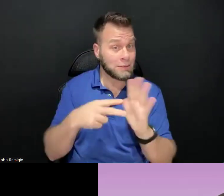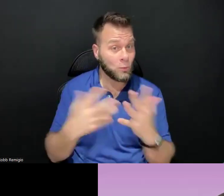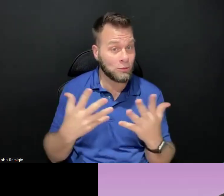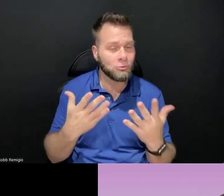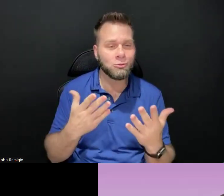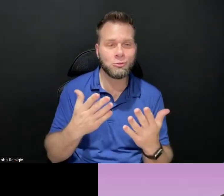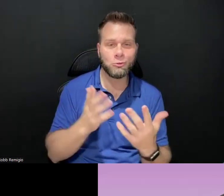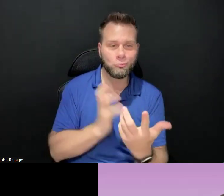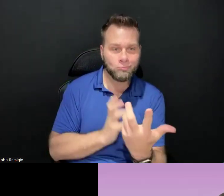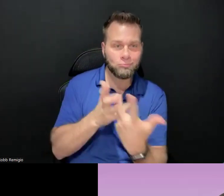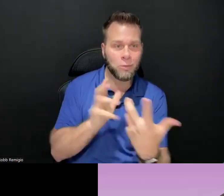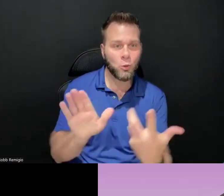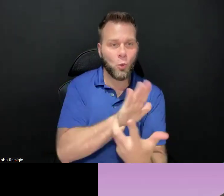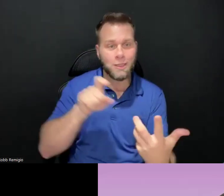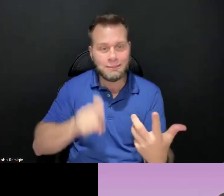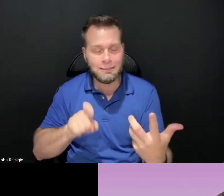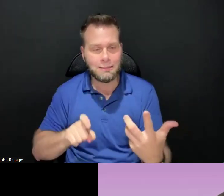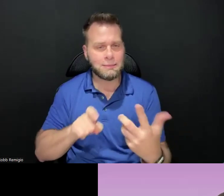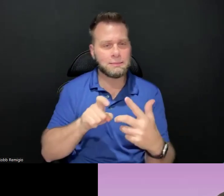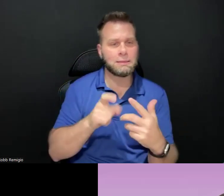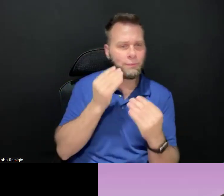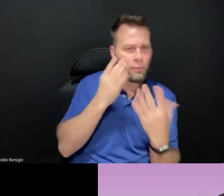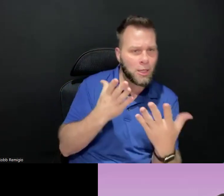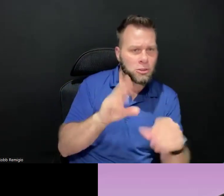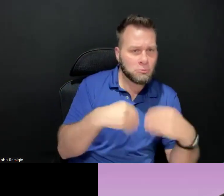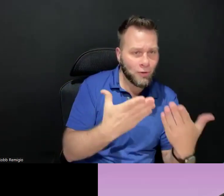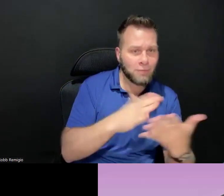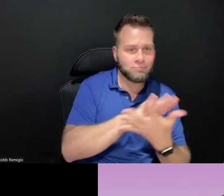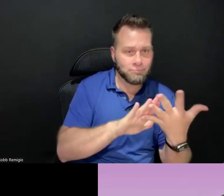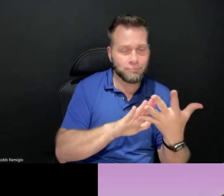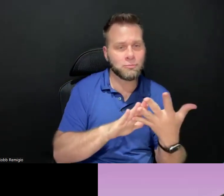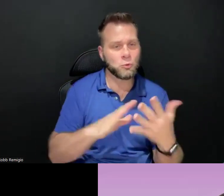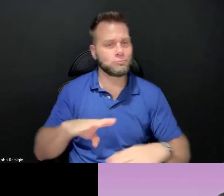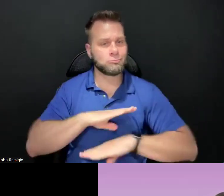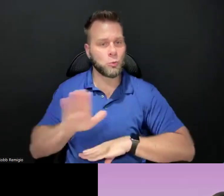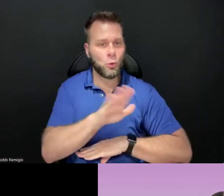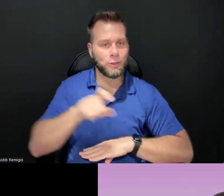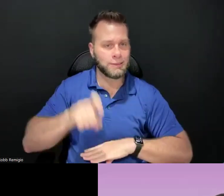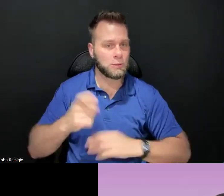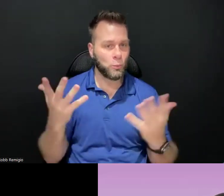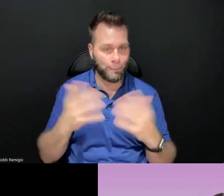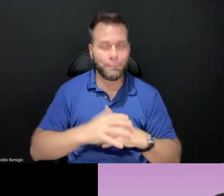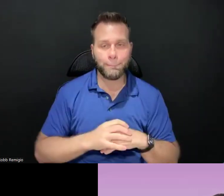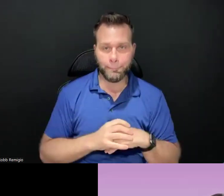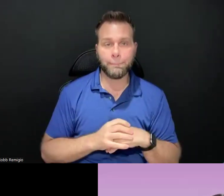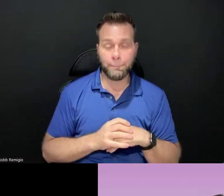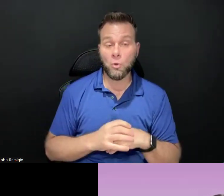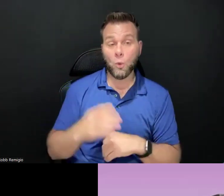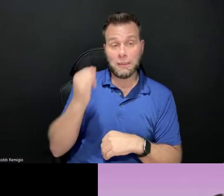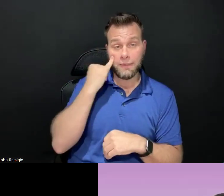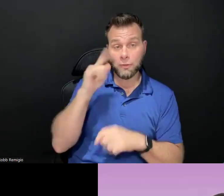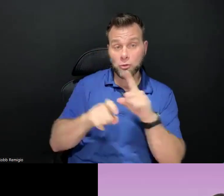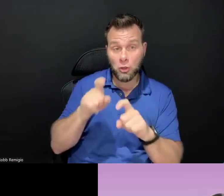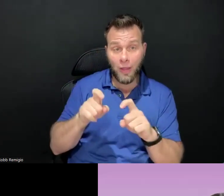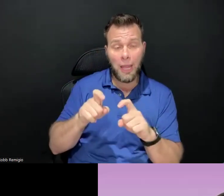and provide you with information that you can use. So again, if there's anything about the survey, the